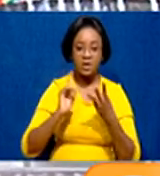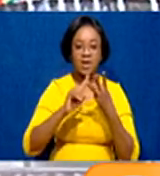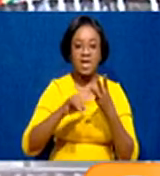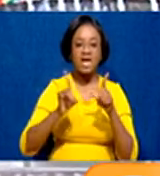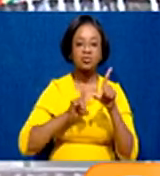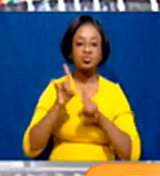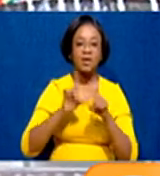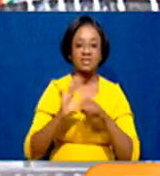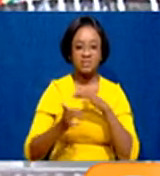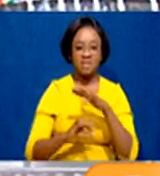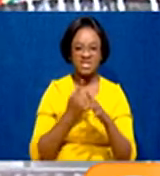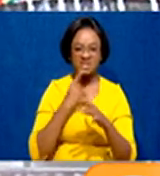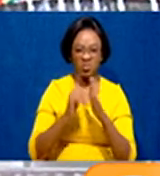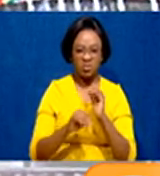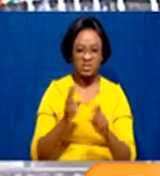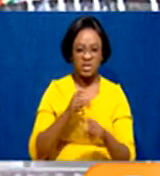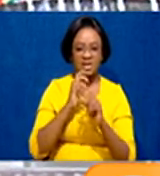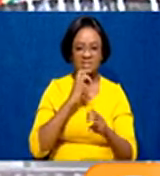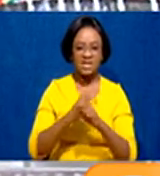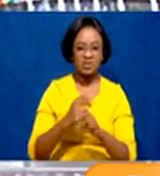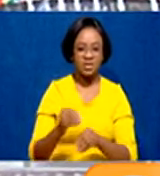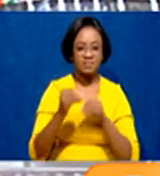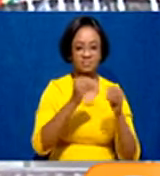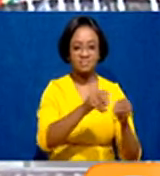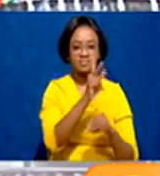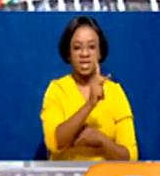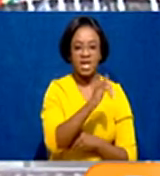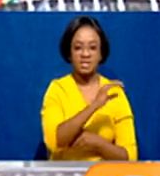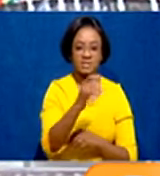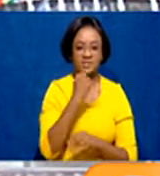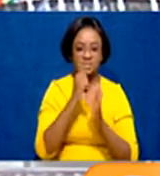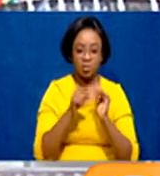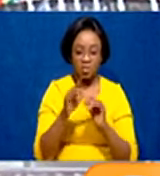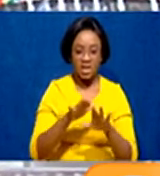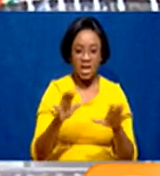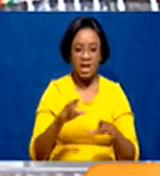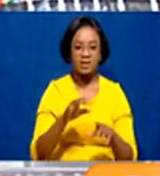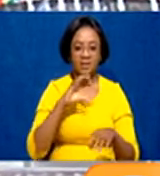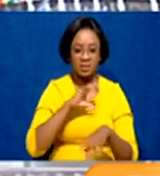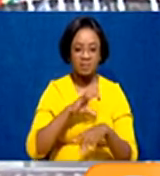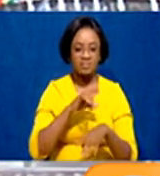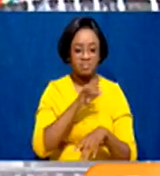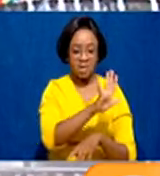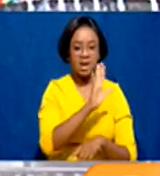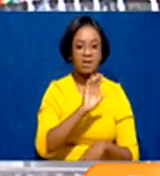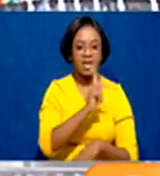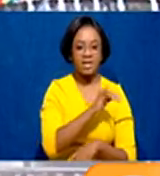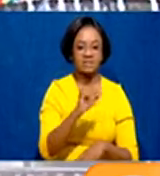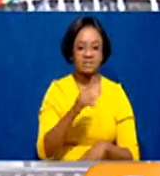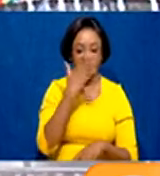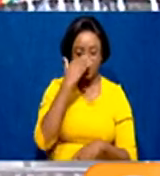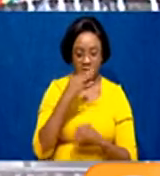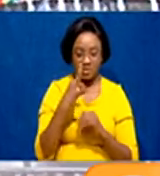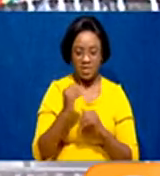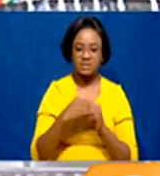that a title deed be issued to KICC for ownership of the land within 30 days. Here's Stephen Latour with